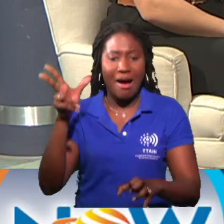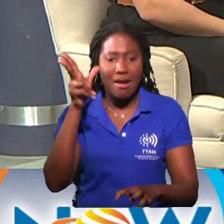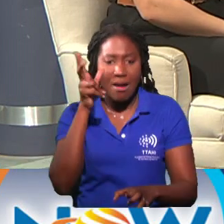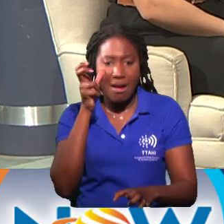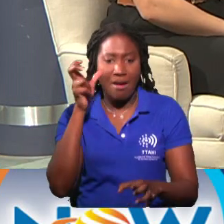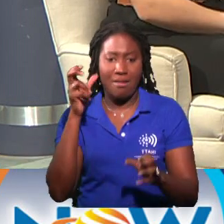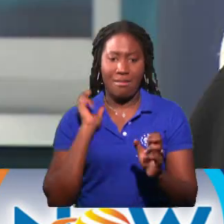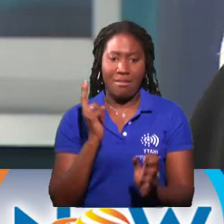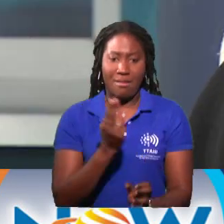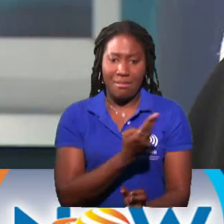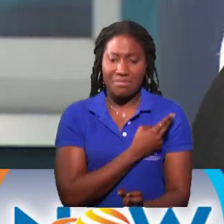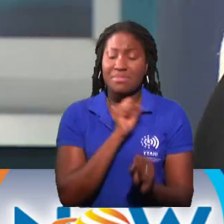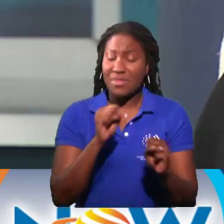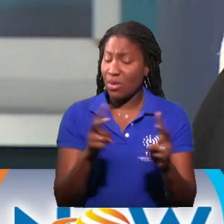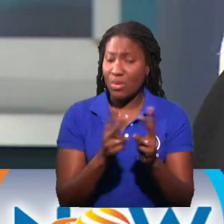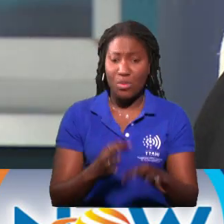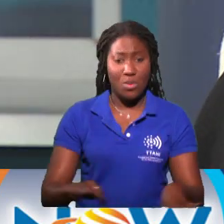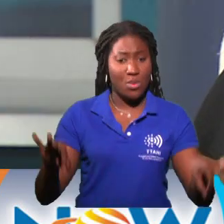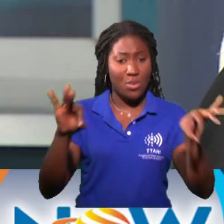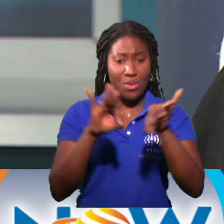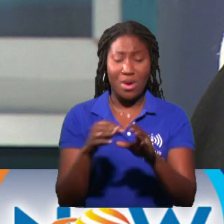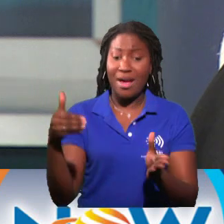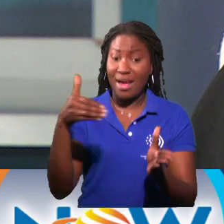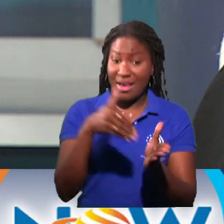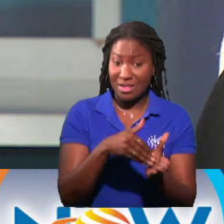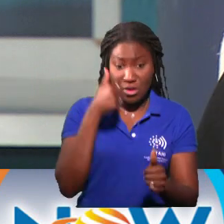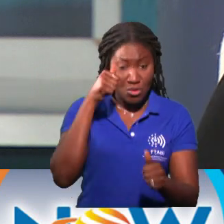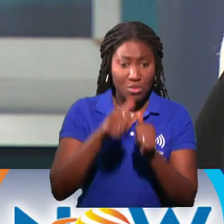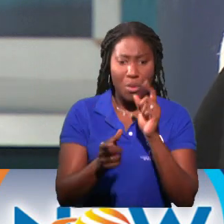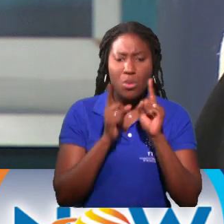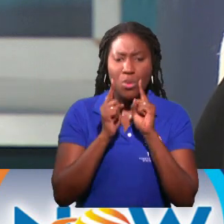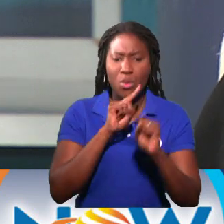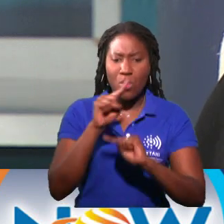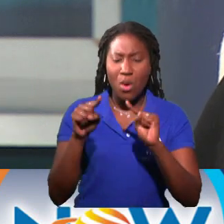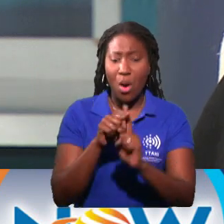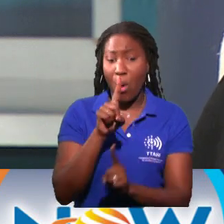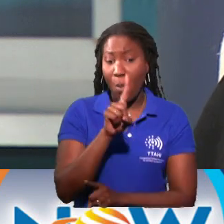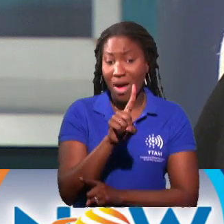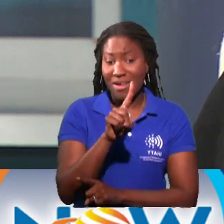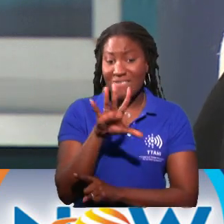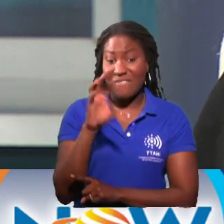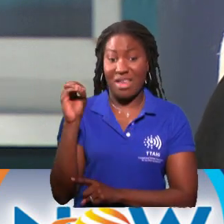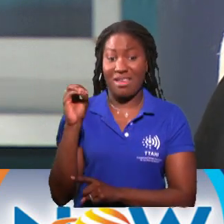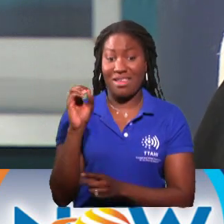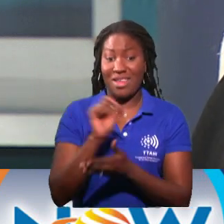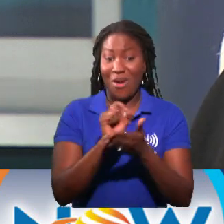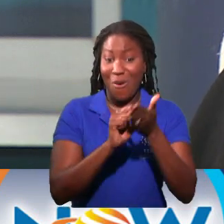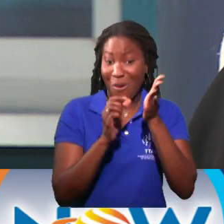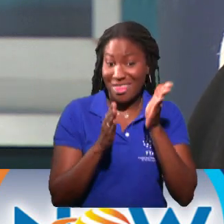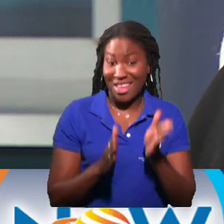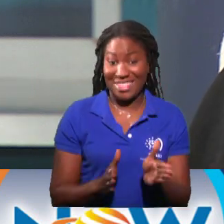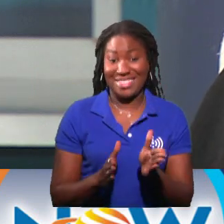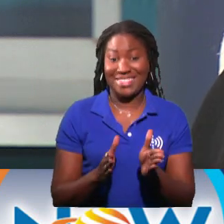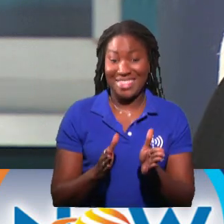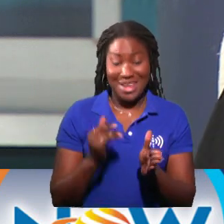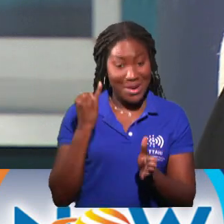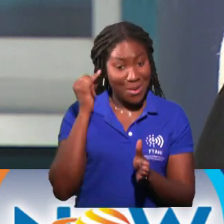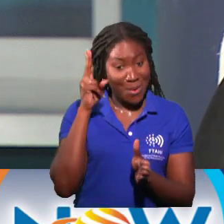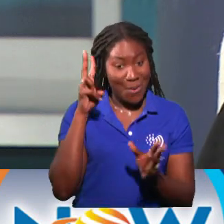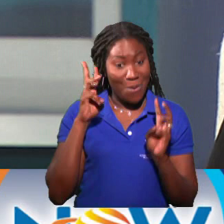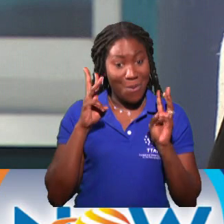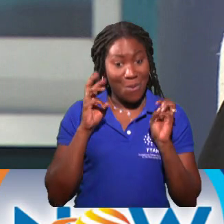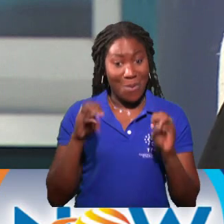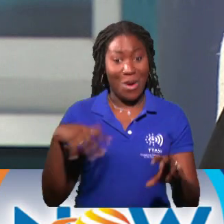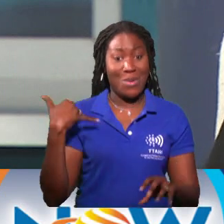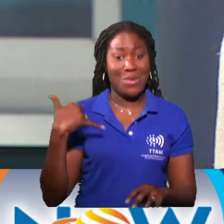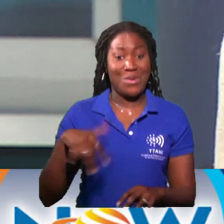is something that is so important. And just going back again to the beginning of the conversation, 150 authors. One can only imagine, even I would say,